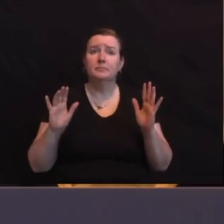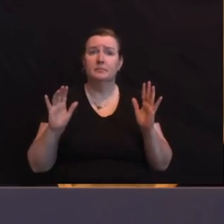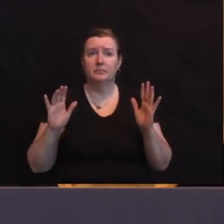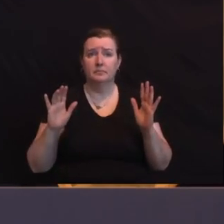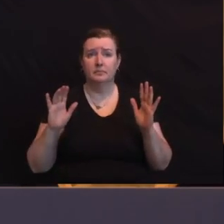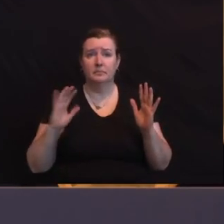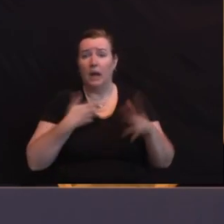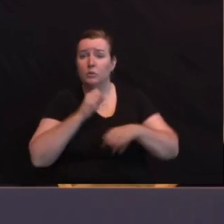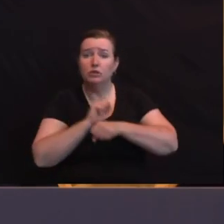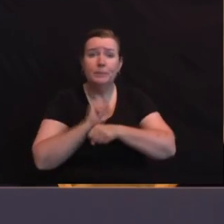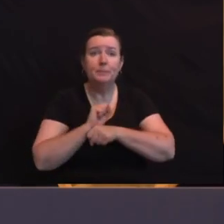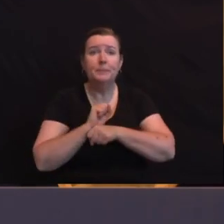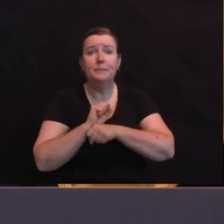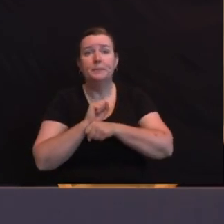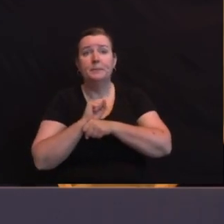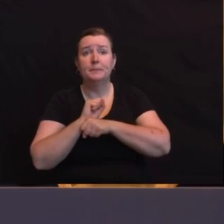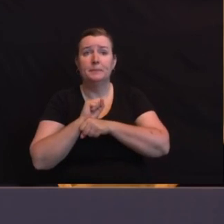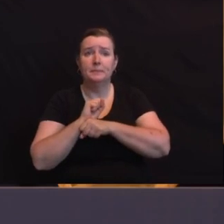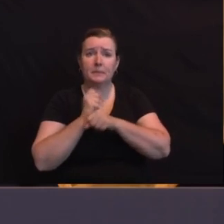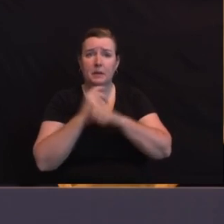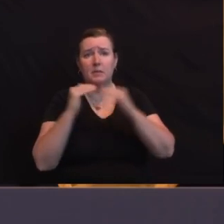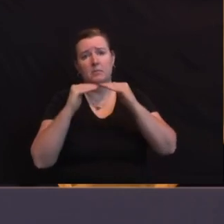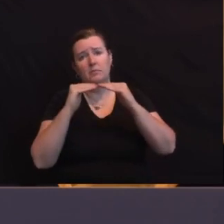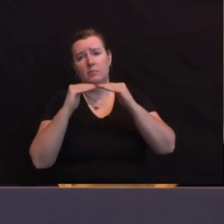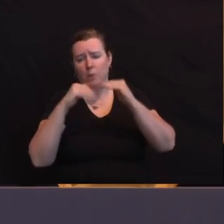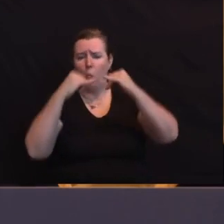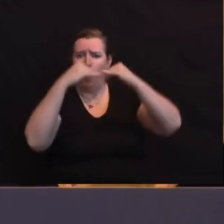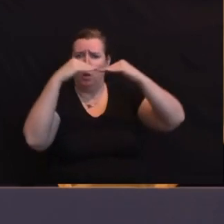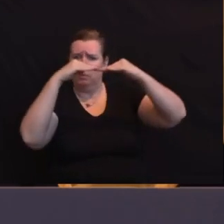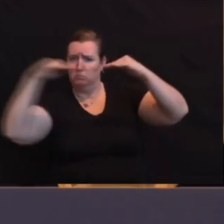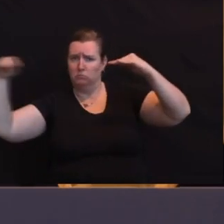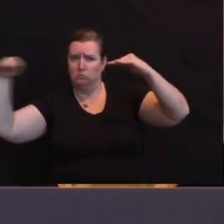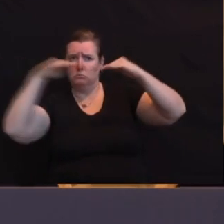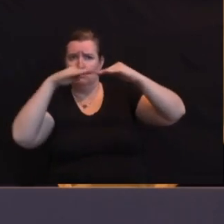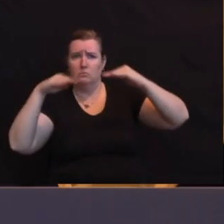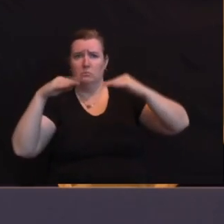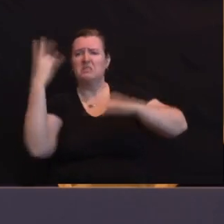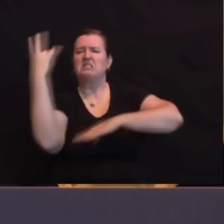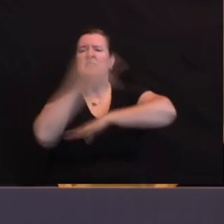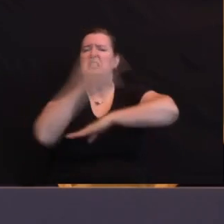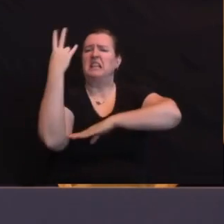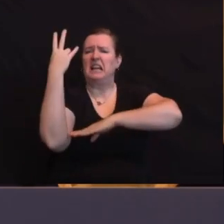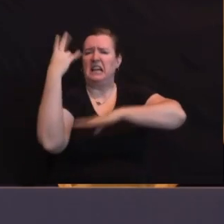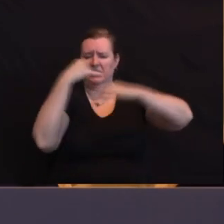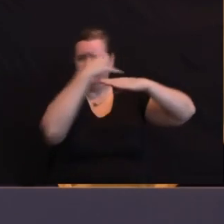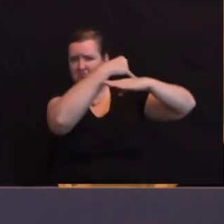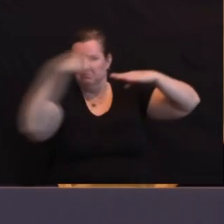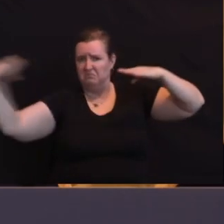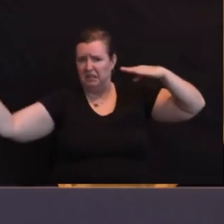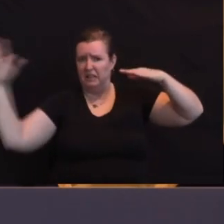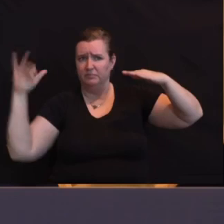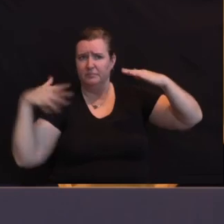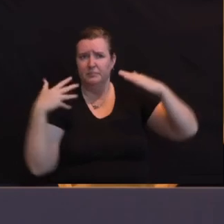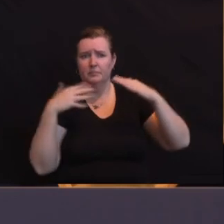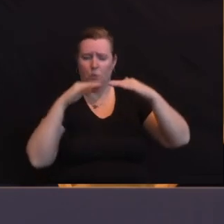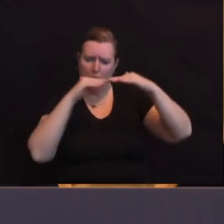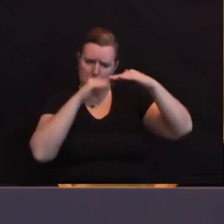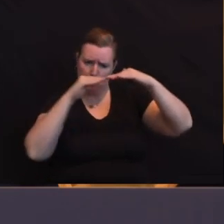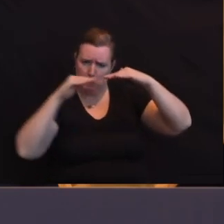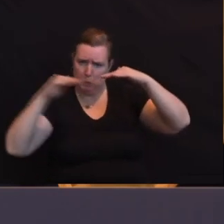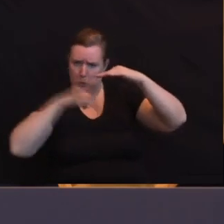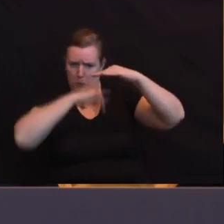keep us below that line. And again, those are seven-day rolling averages, and we're doing everything we can to keep it below the line. I